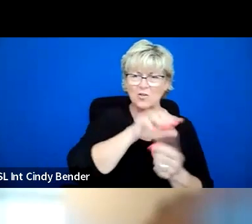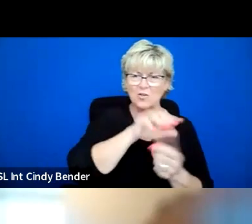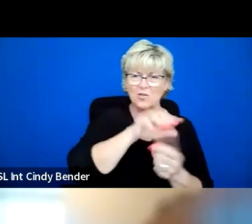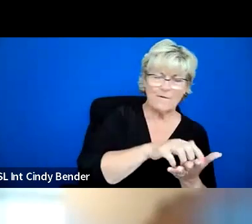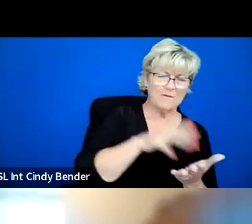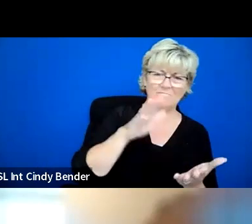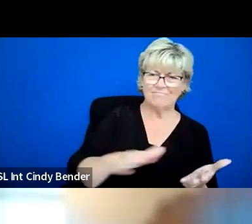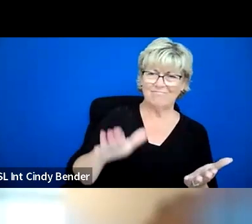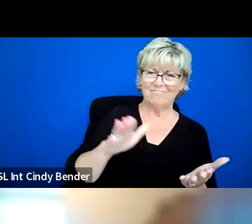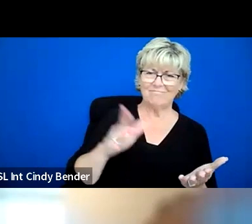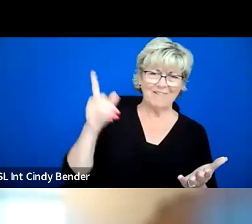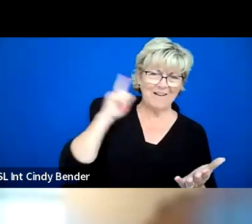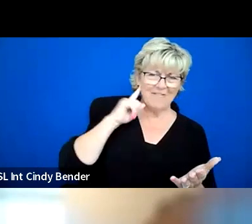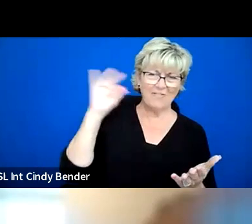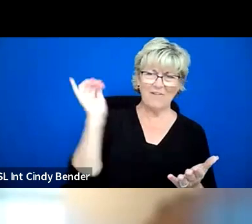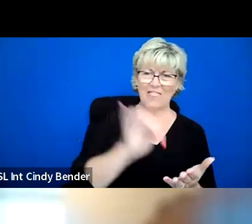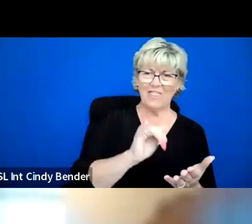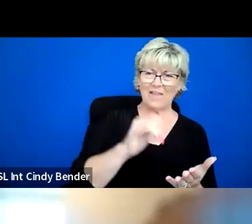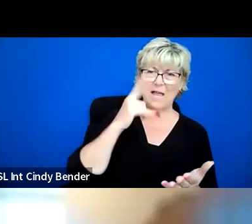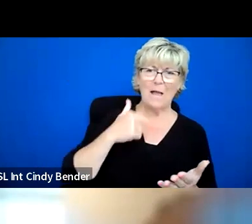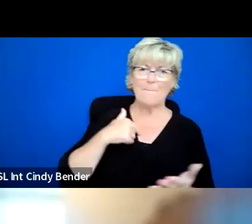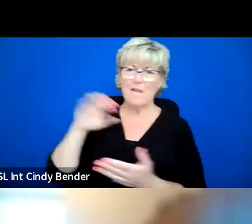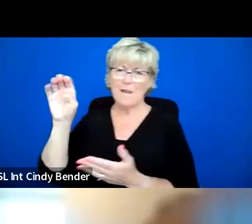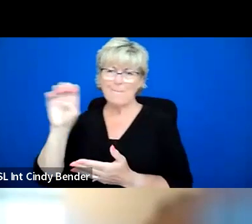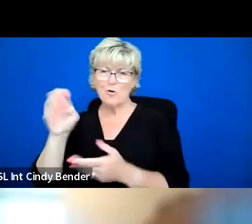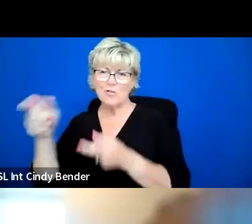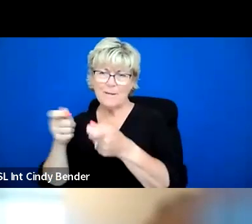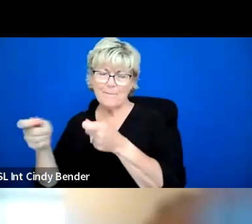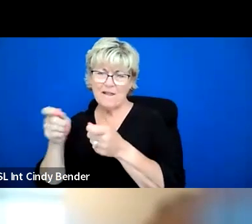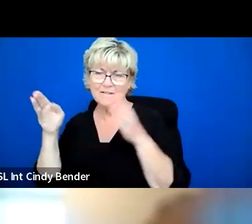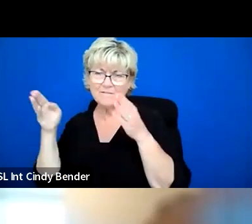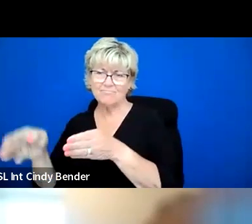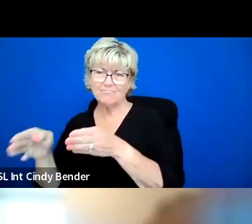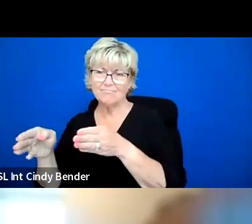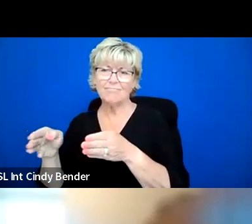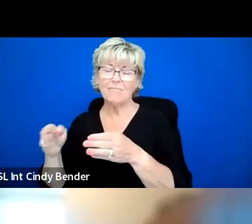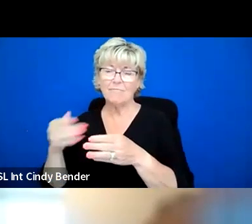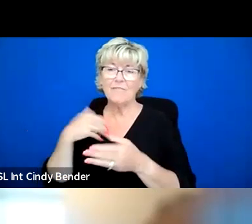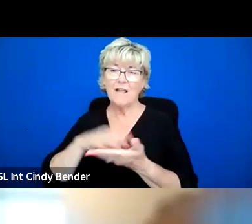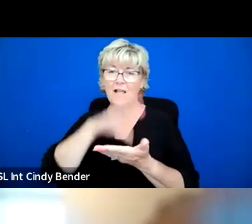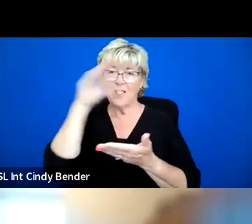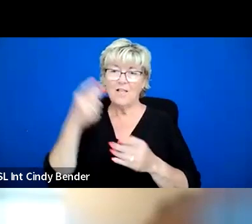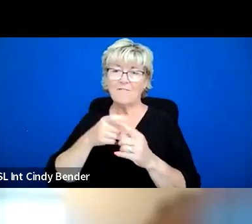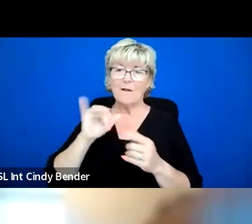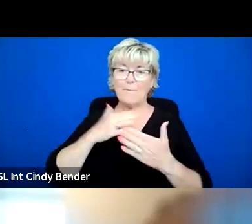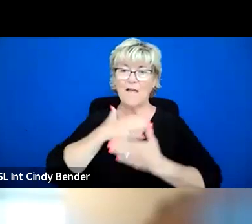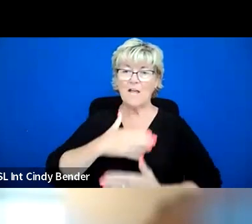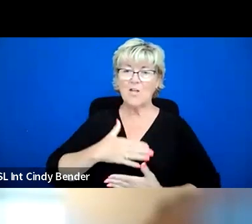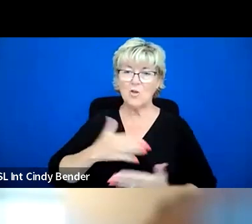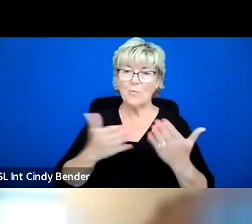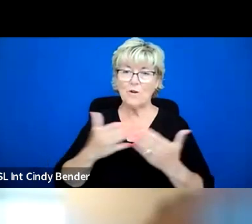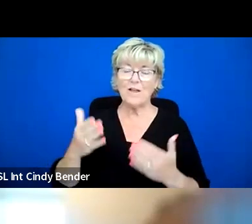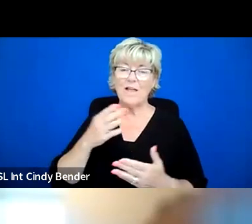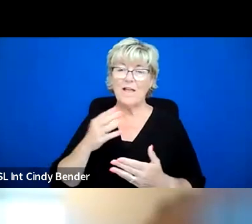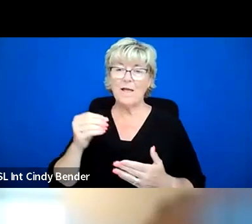never even heard of this because I'm in emergency management. And I get to learn from my human service and my public health